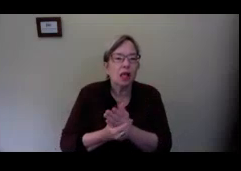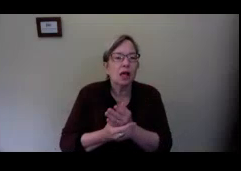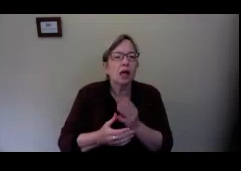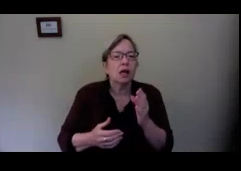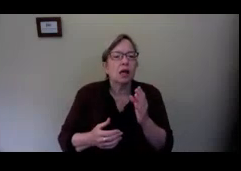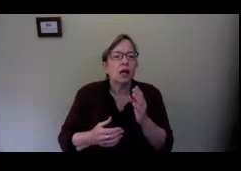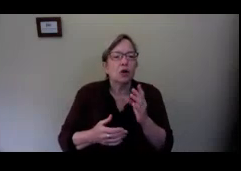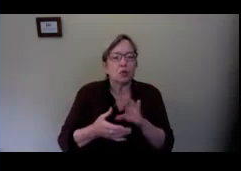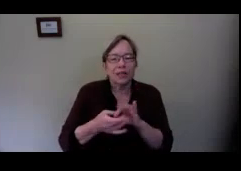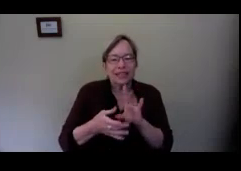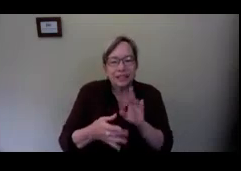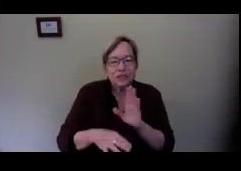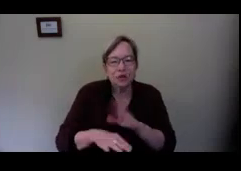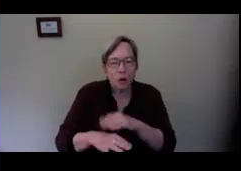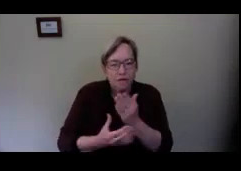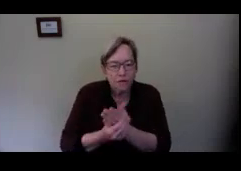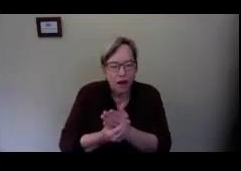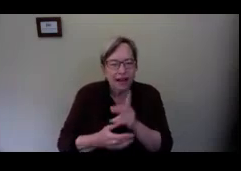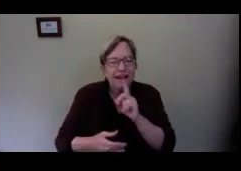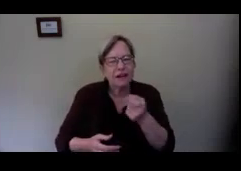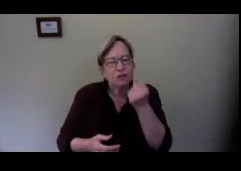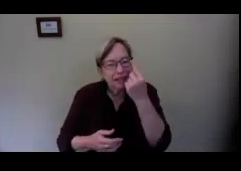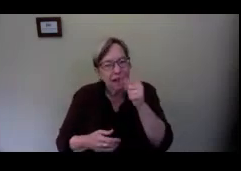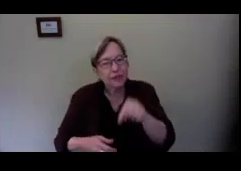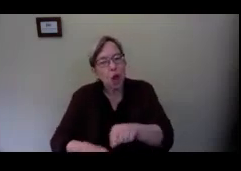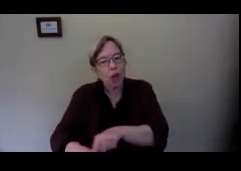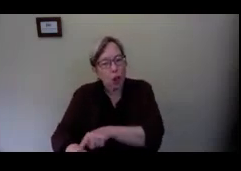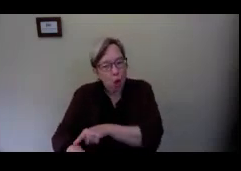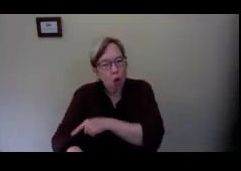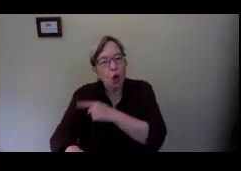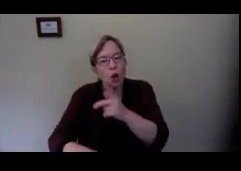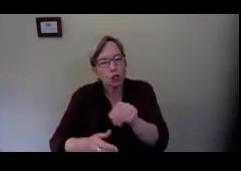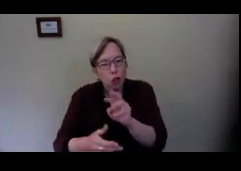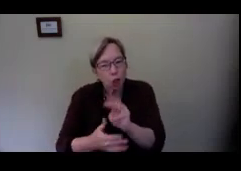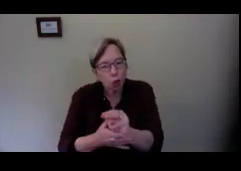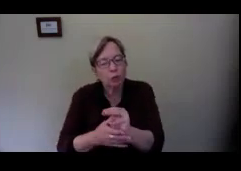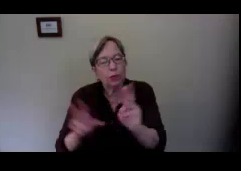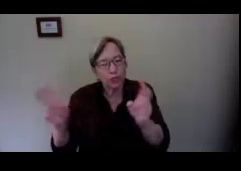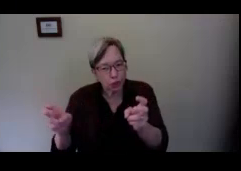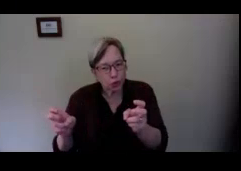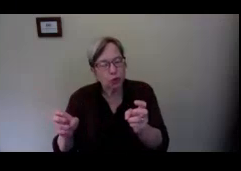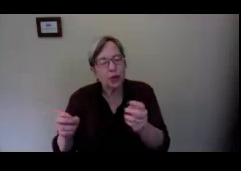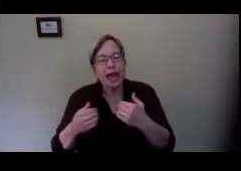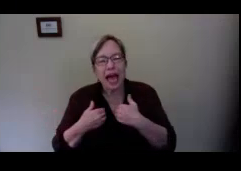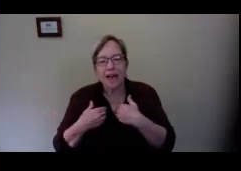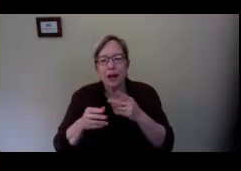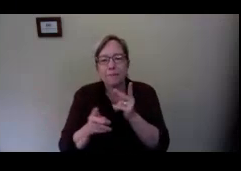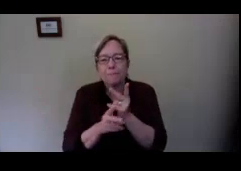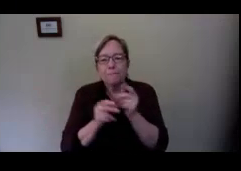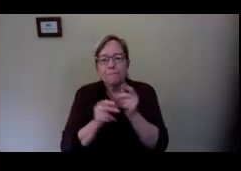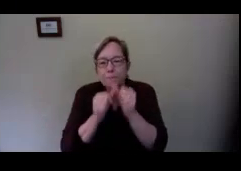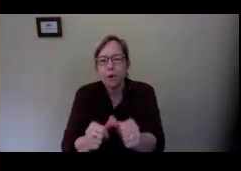that this is a long-term issue and have a method to ensure permanent resolution to the problem.